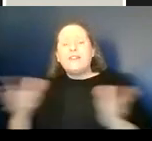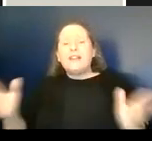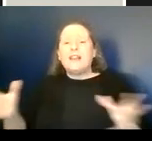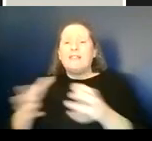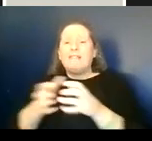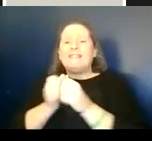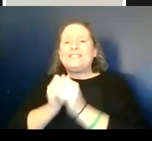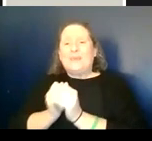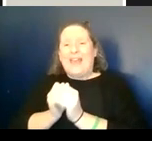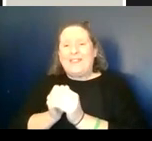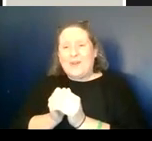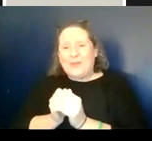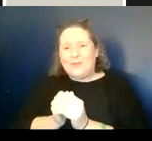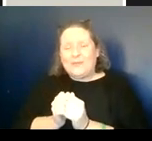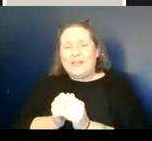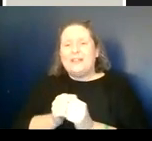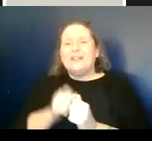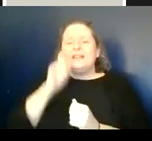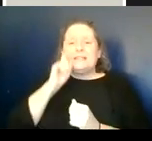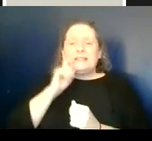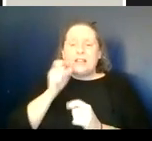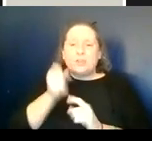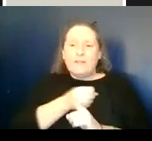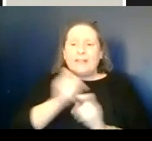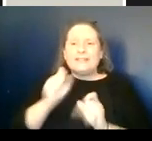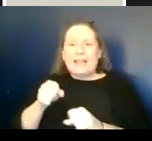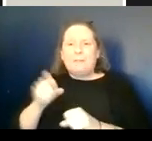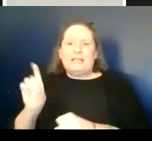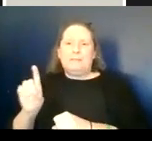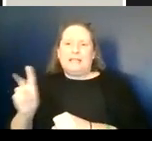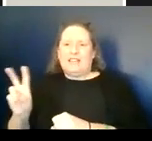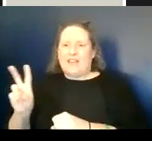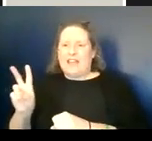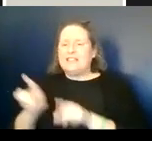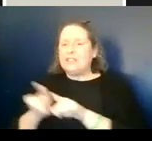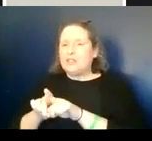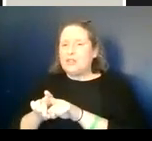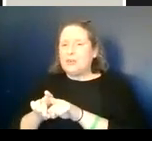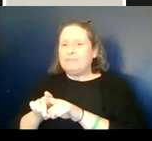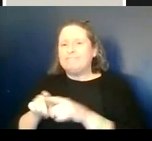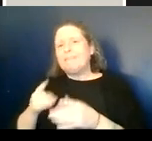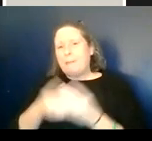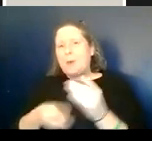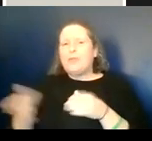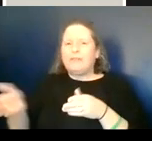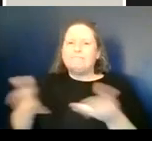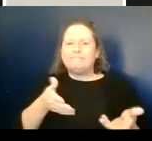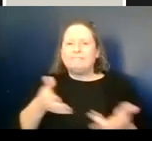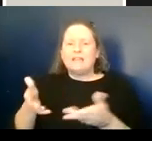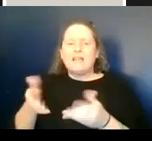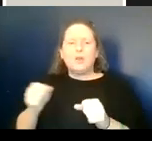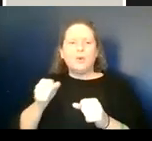I said, go hand in hand. So just wanting to provide some resources for that. You can access that here. Click on that